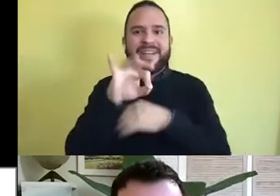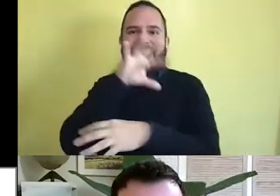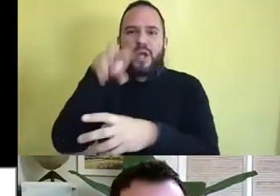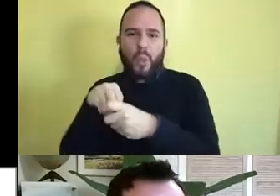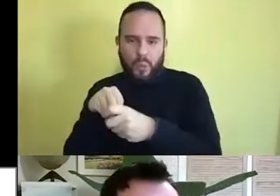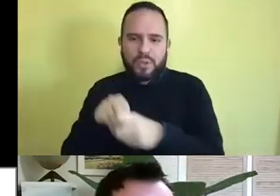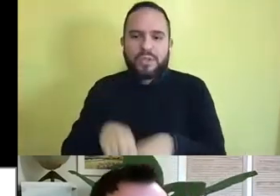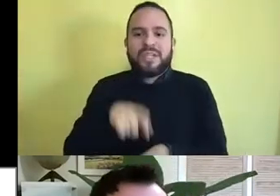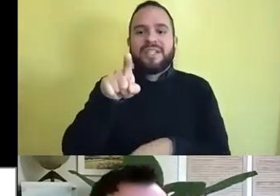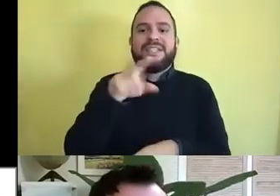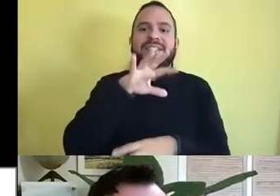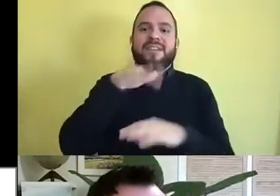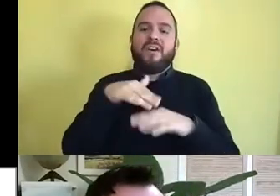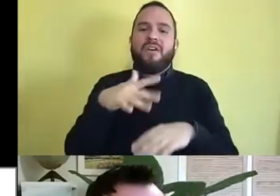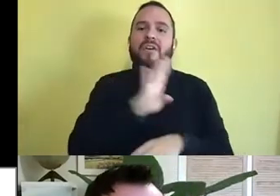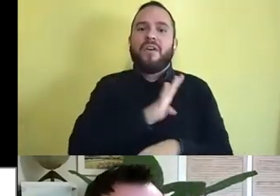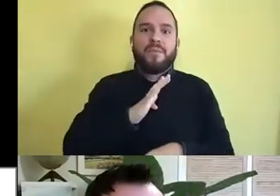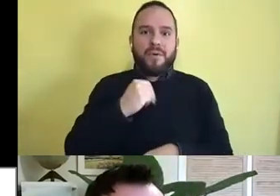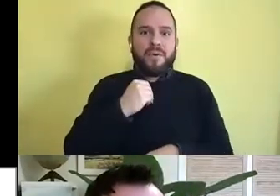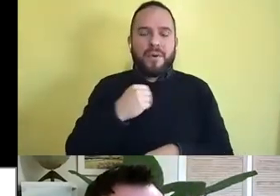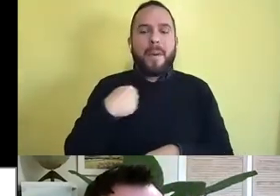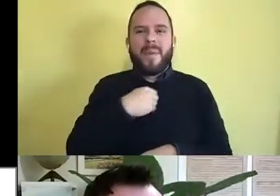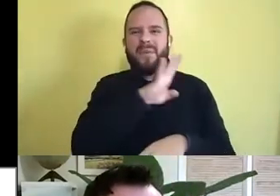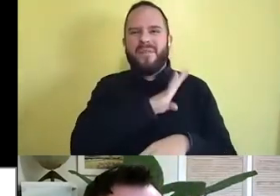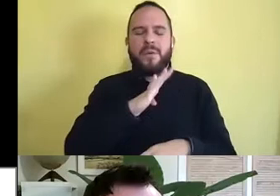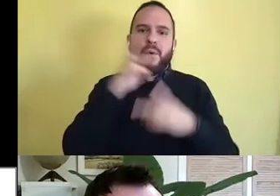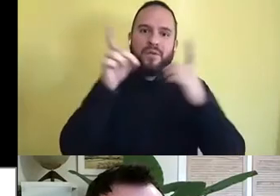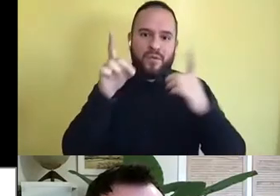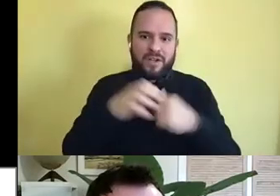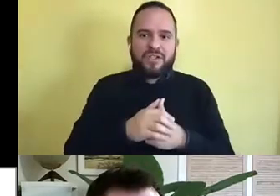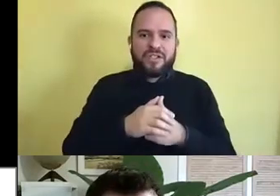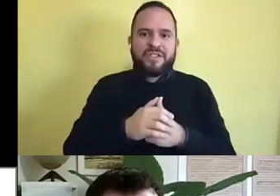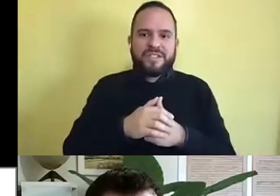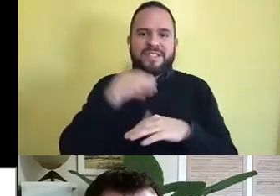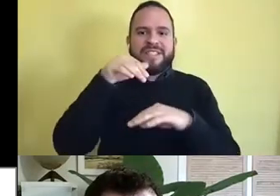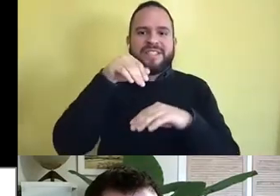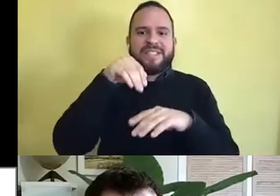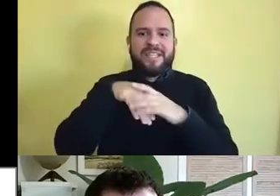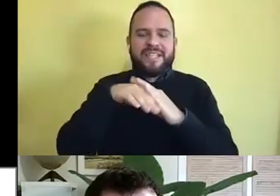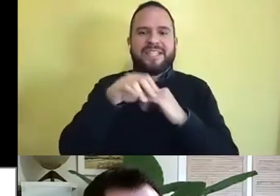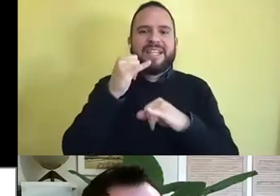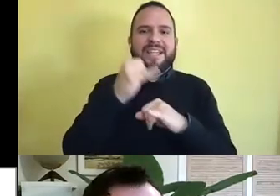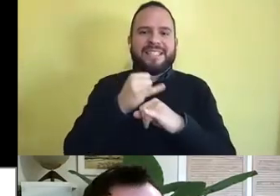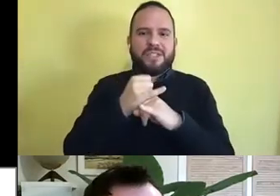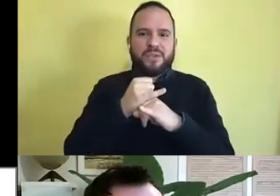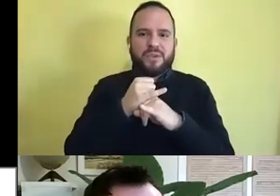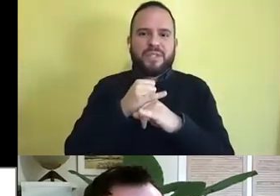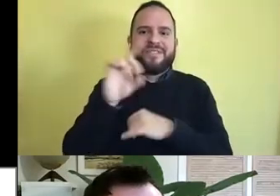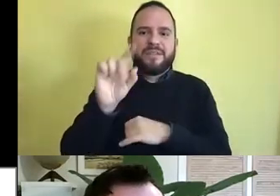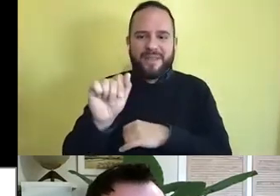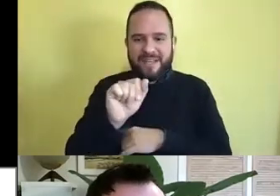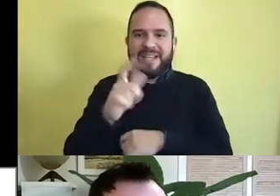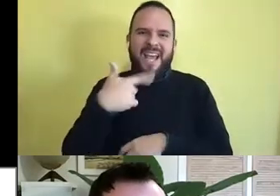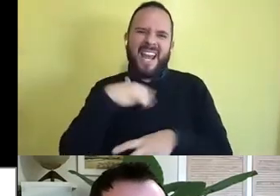of the board of directors of the World Institute on Disability, and I am also proud to be on that board and an officer, and so is